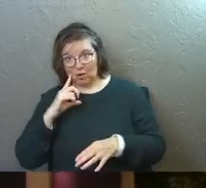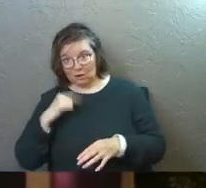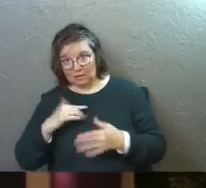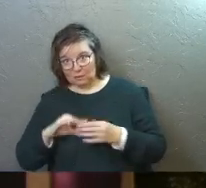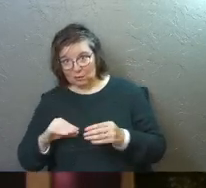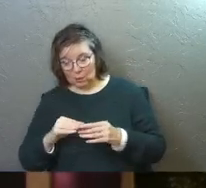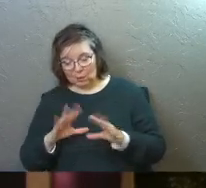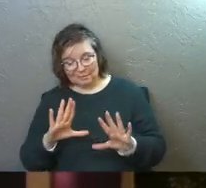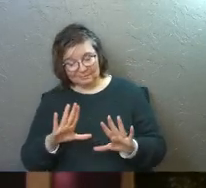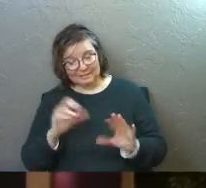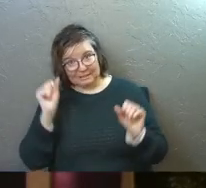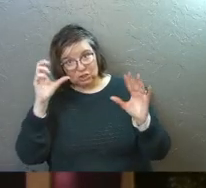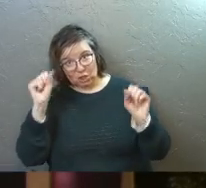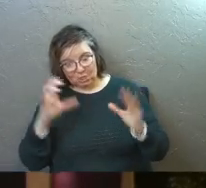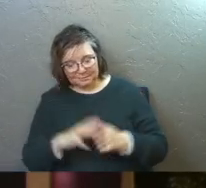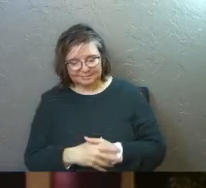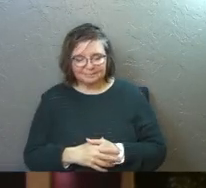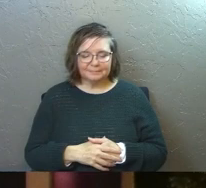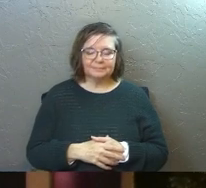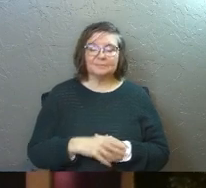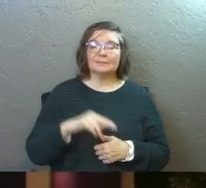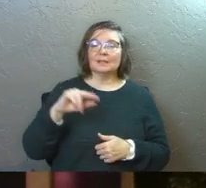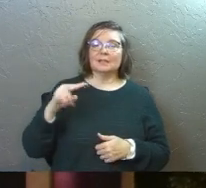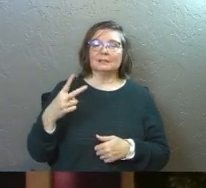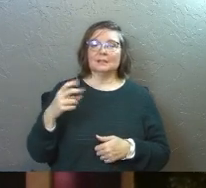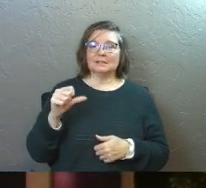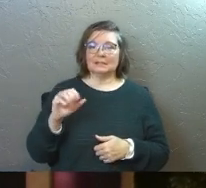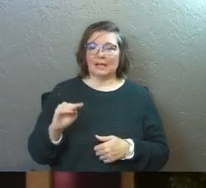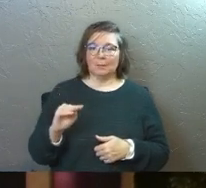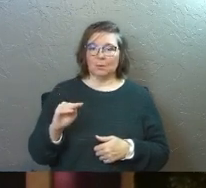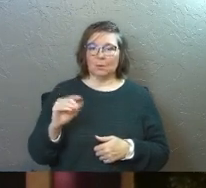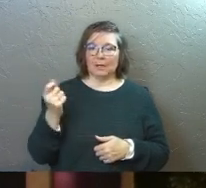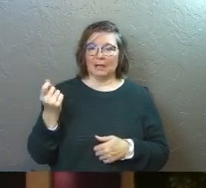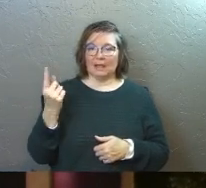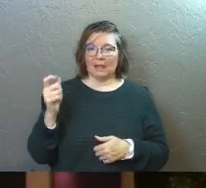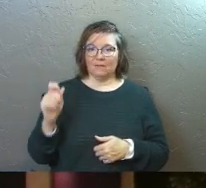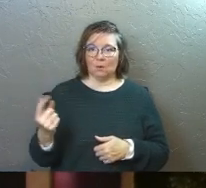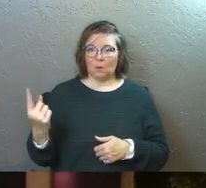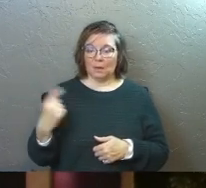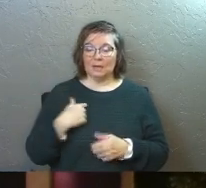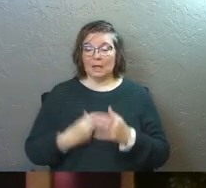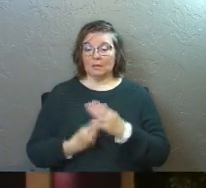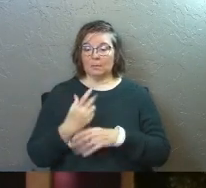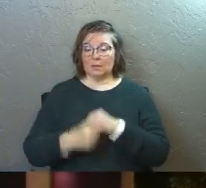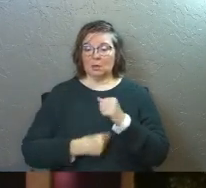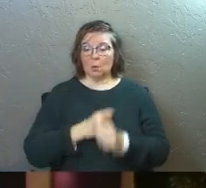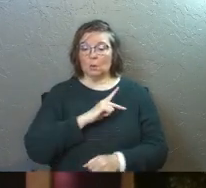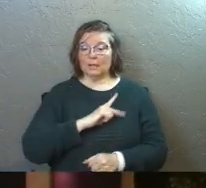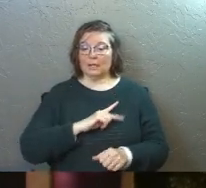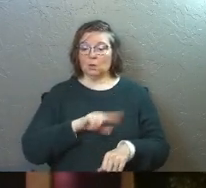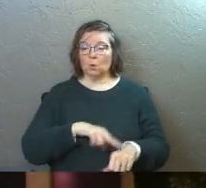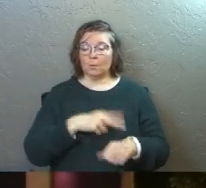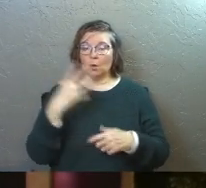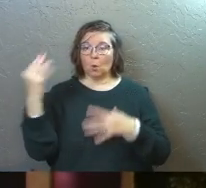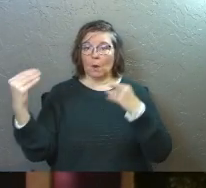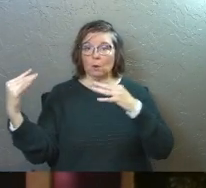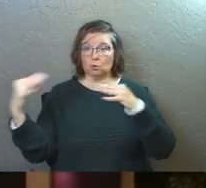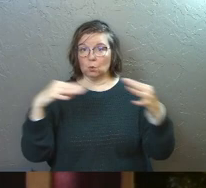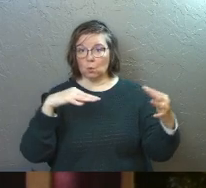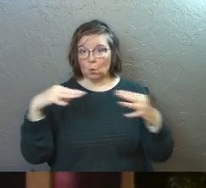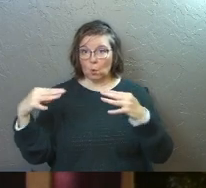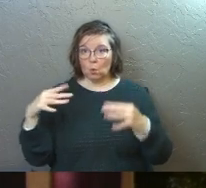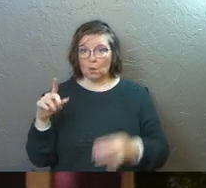story, it's a shocker. 2 Samuel 11, verse 1, says, in the spring of the year, when kings normally go out to